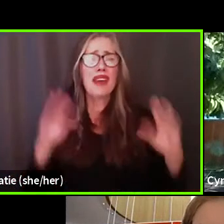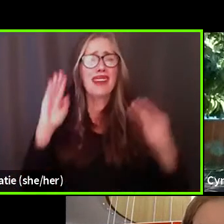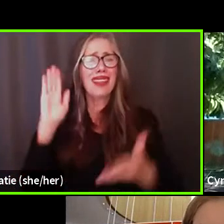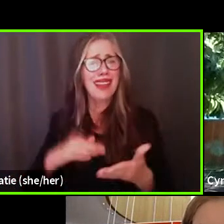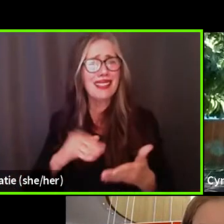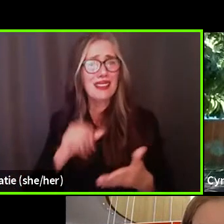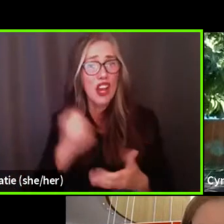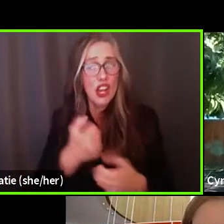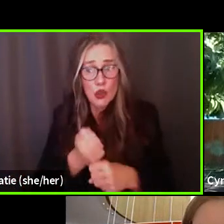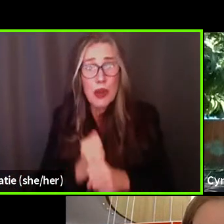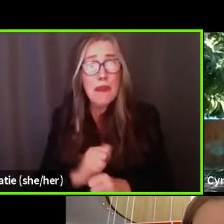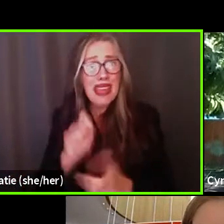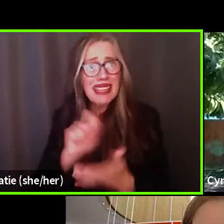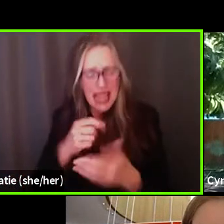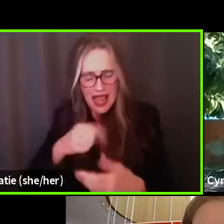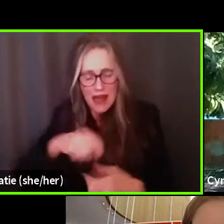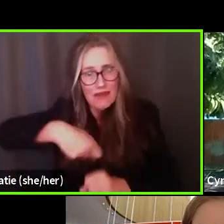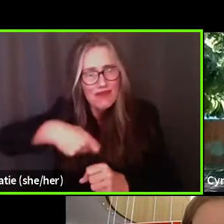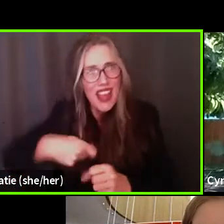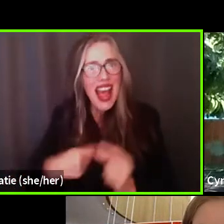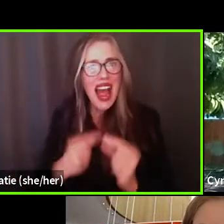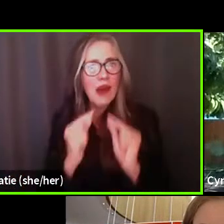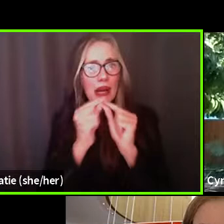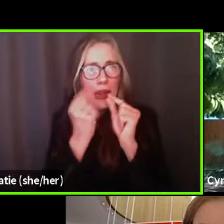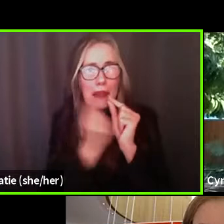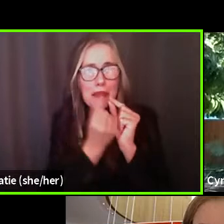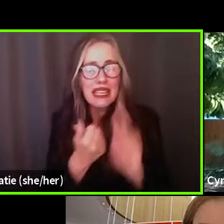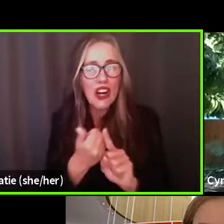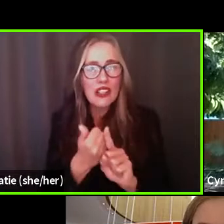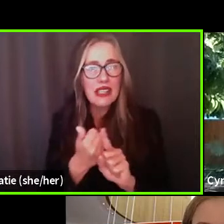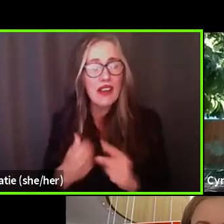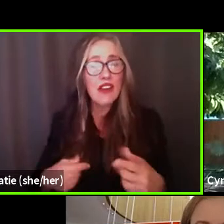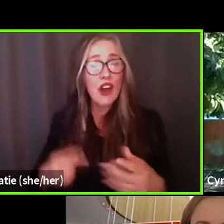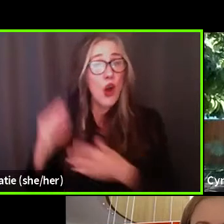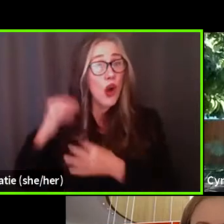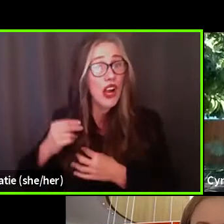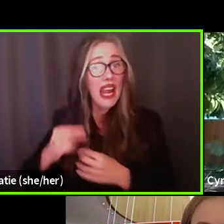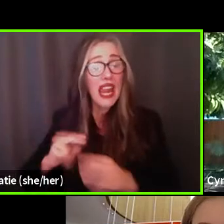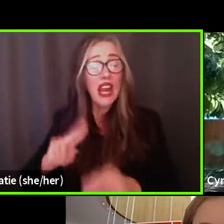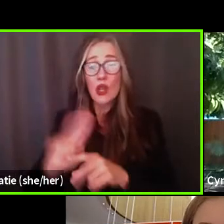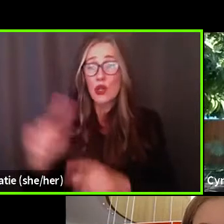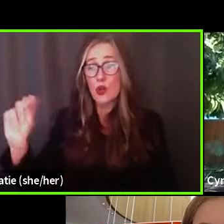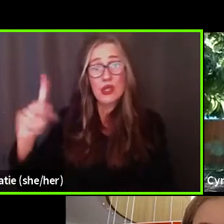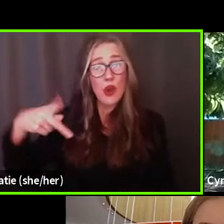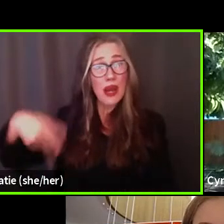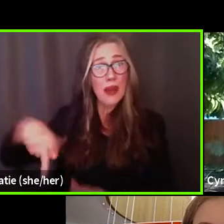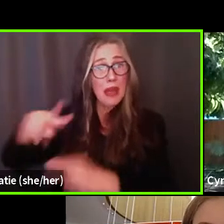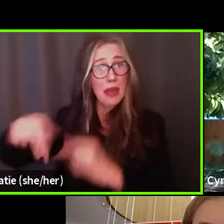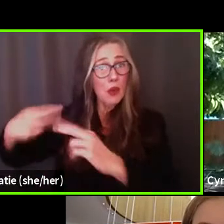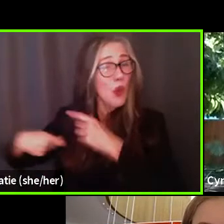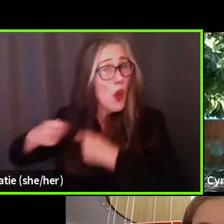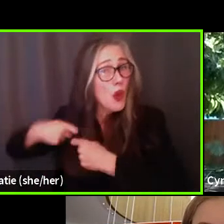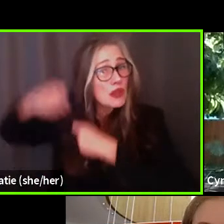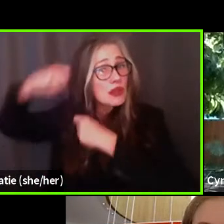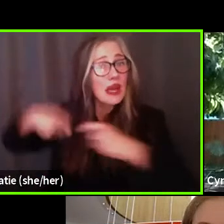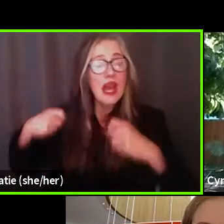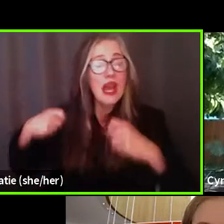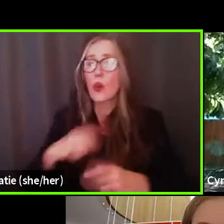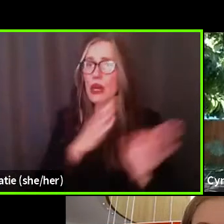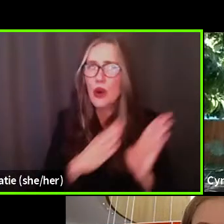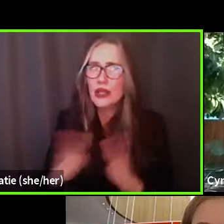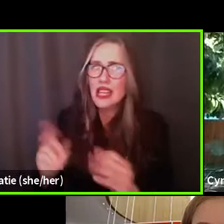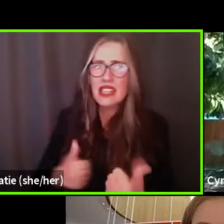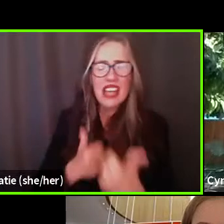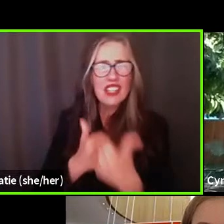lipstick and curl our hair with toilet paper rolls or whatever um innovation we can come up with we organized and challenged the